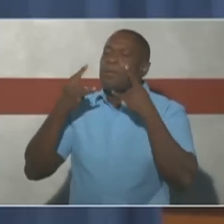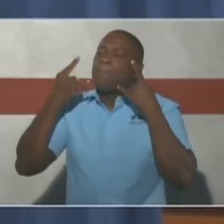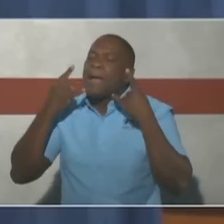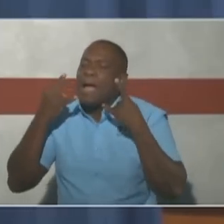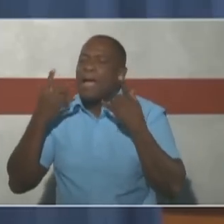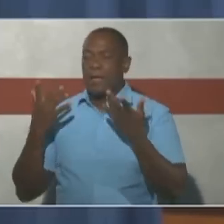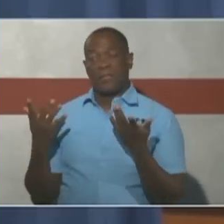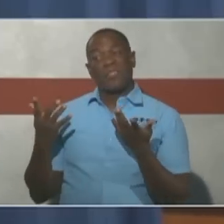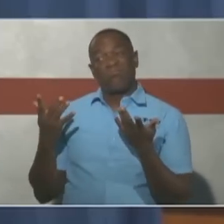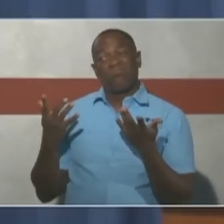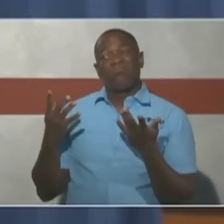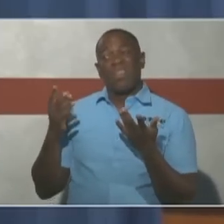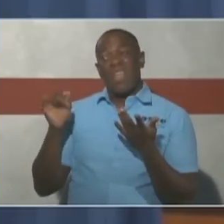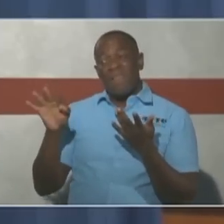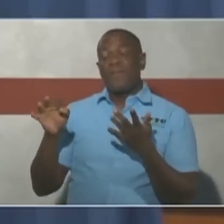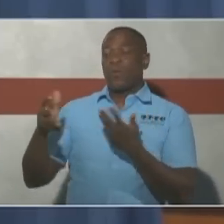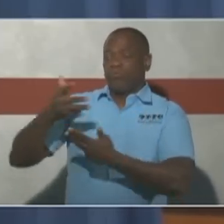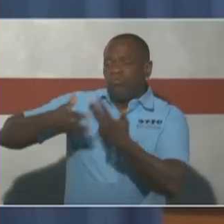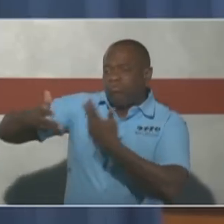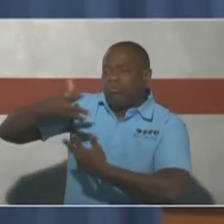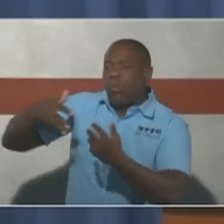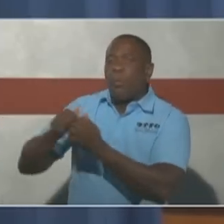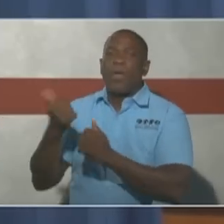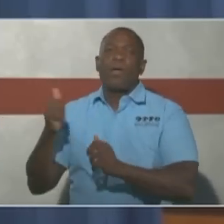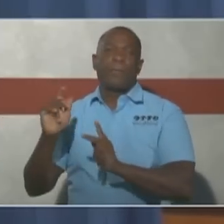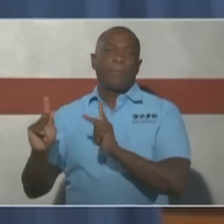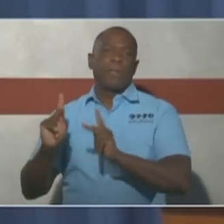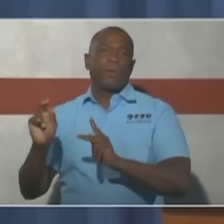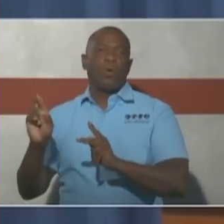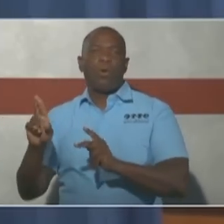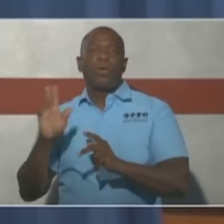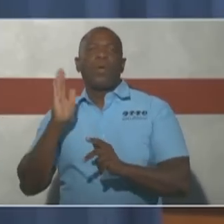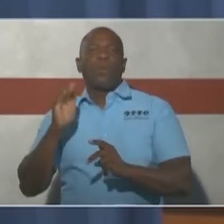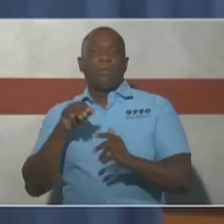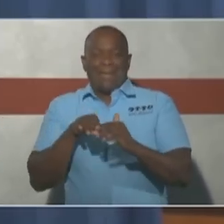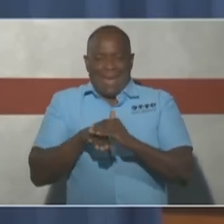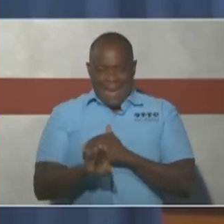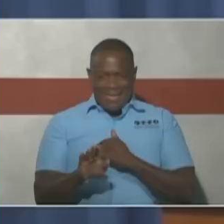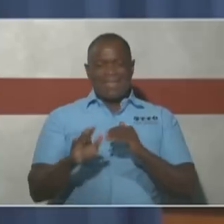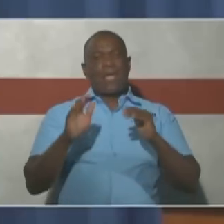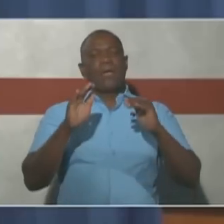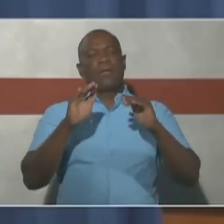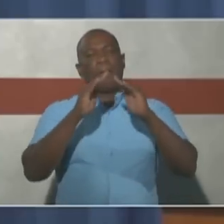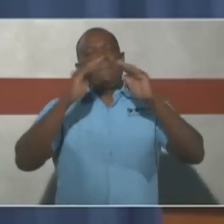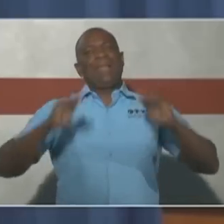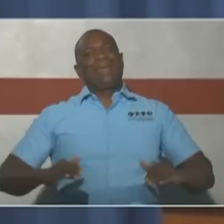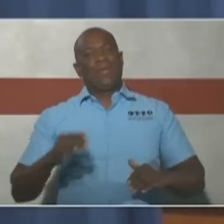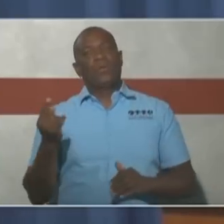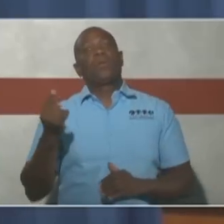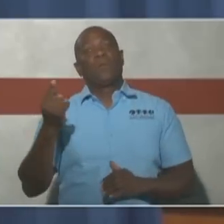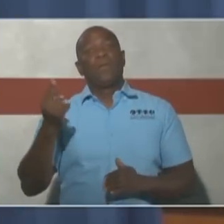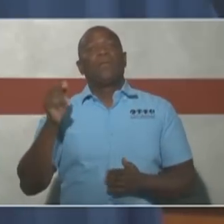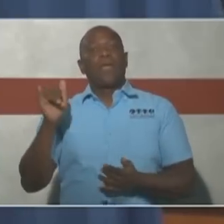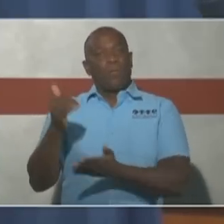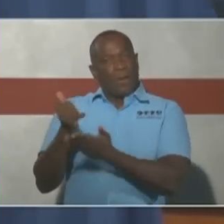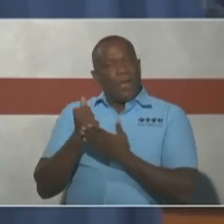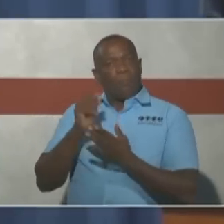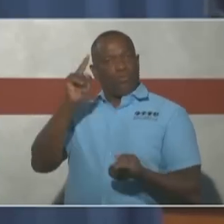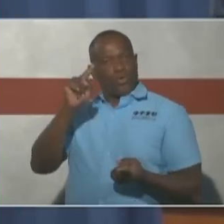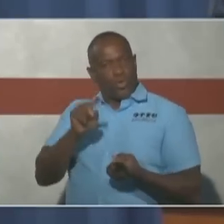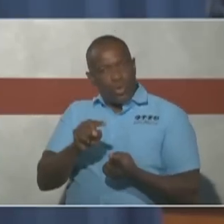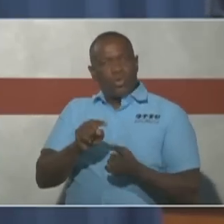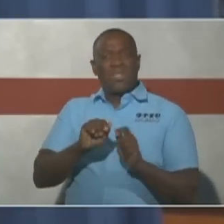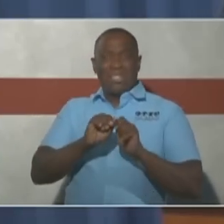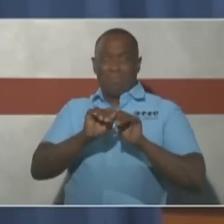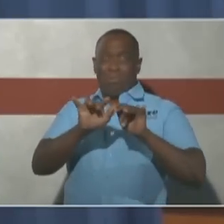also vaccinate themselves to reduce the risk of infection and the risk of transmission, and to have all individuals in